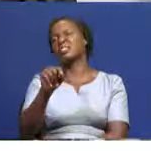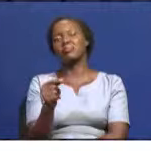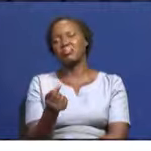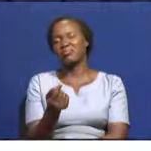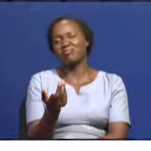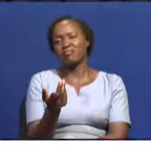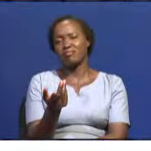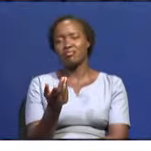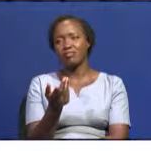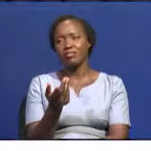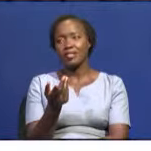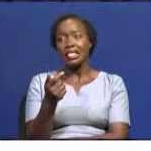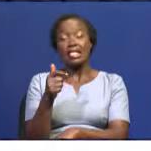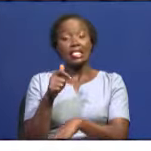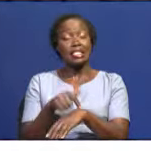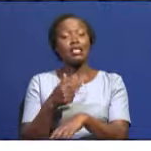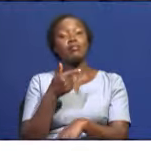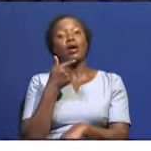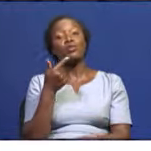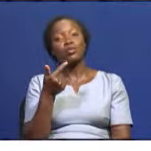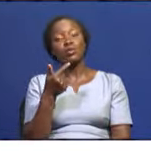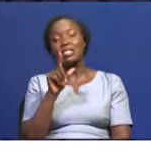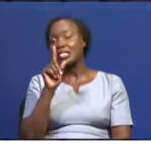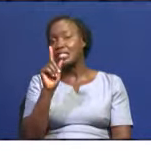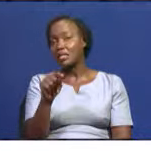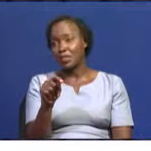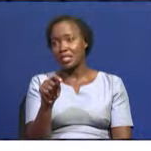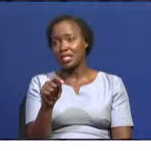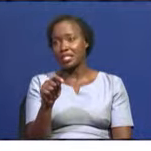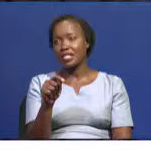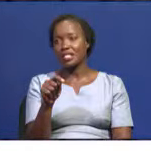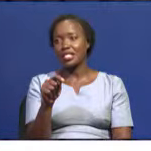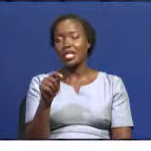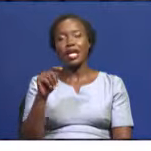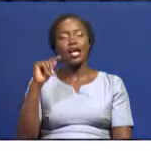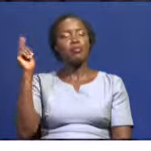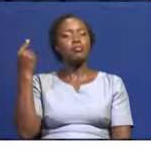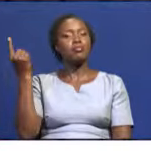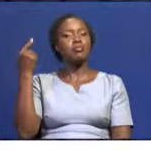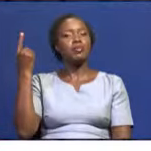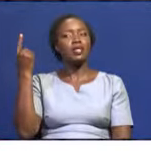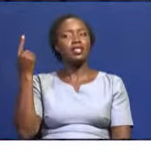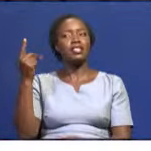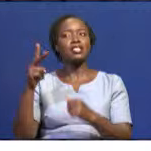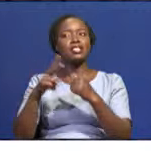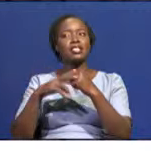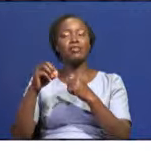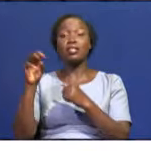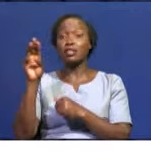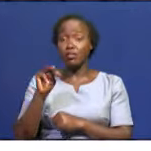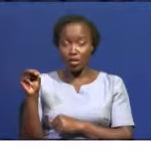juu. When I was told the cheapest plane was 70 million,